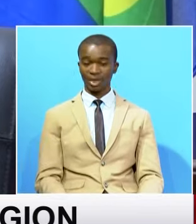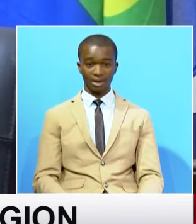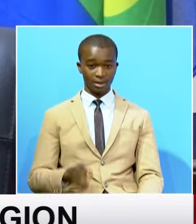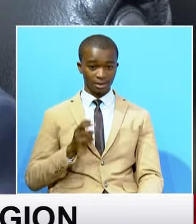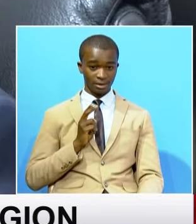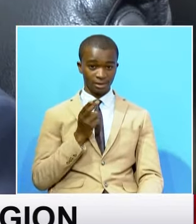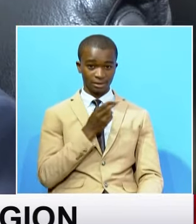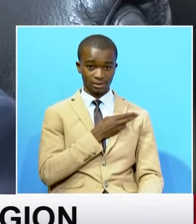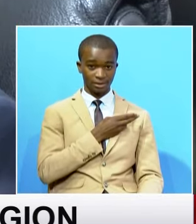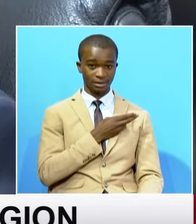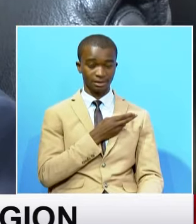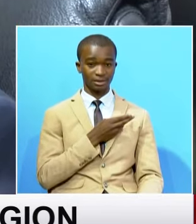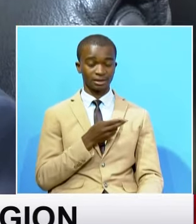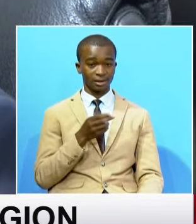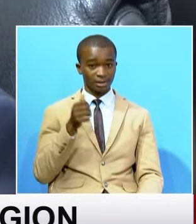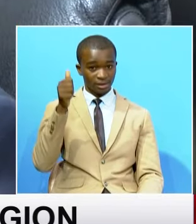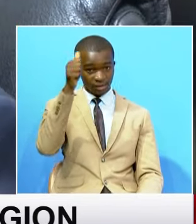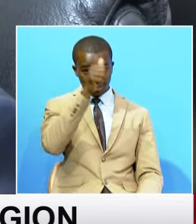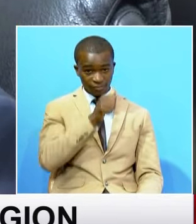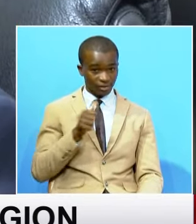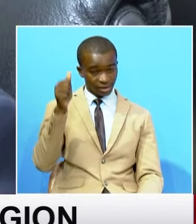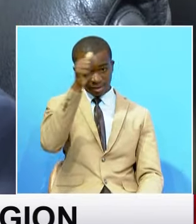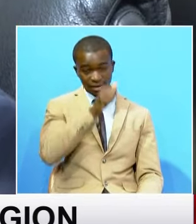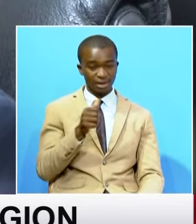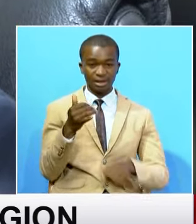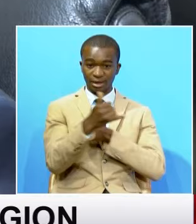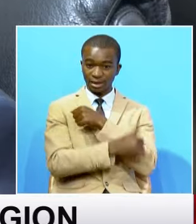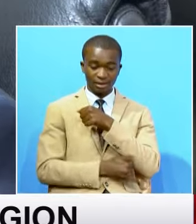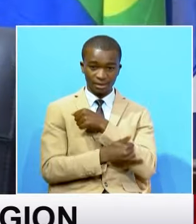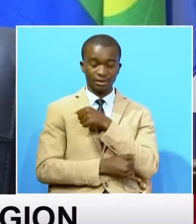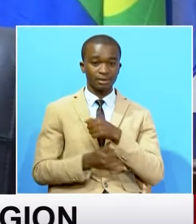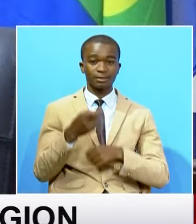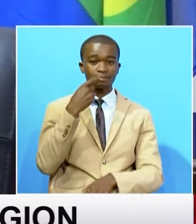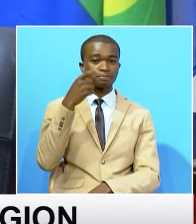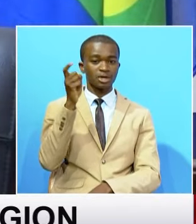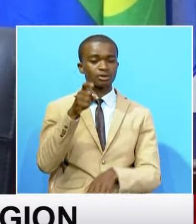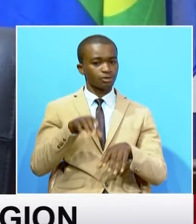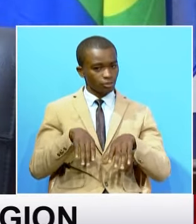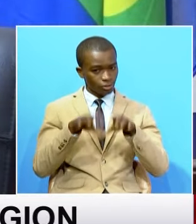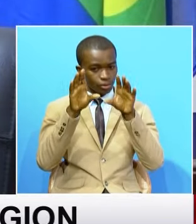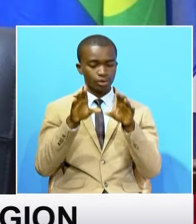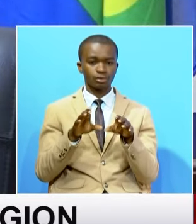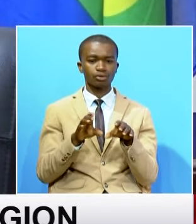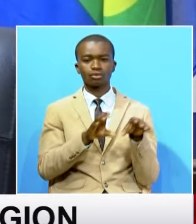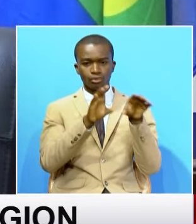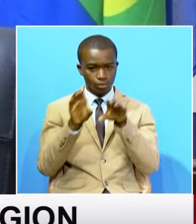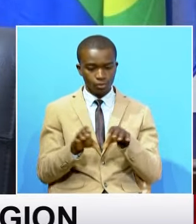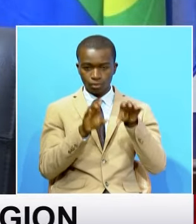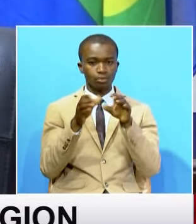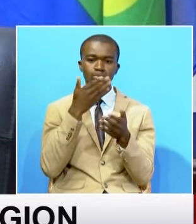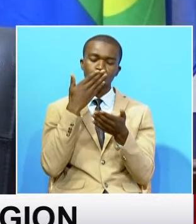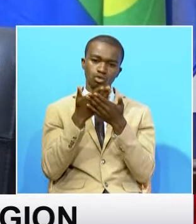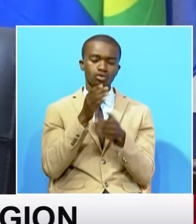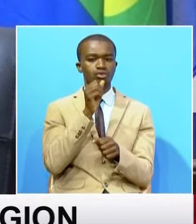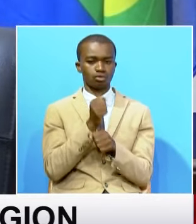already, and we want to encourage all of us to continue doing the good work that is necessary to keep our